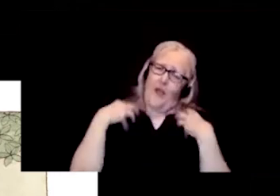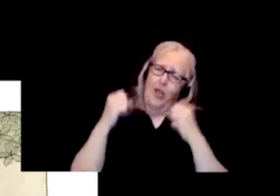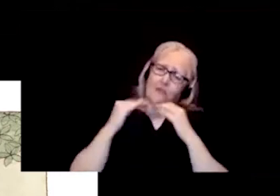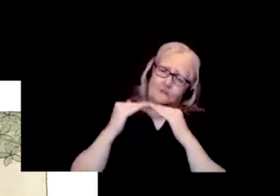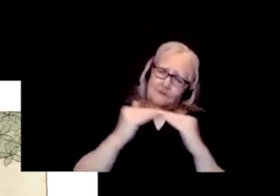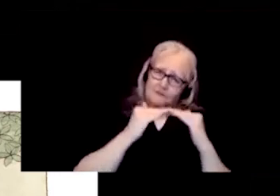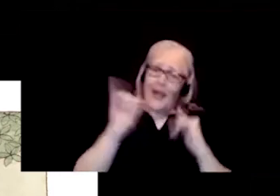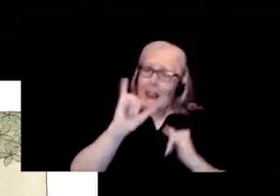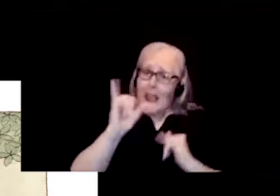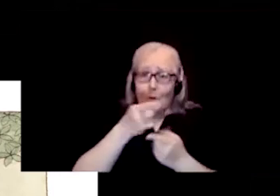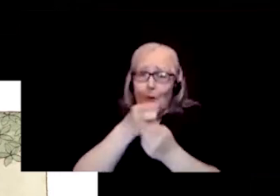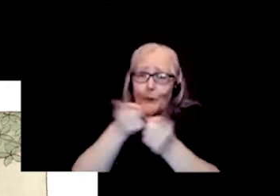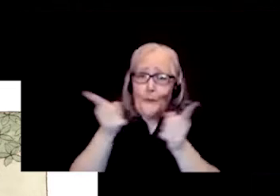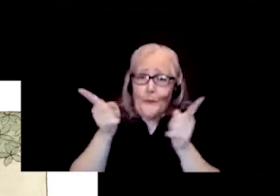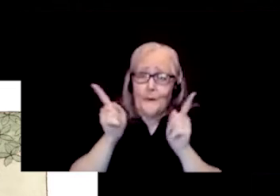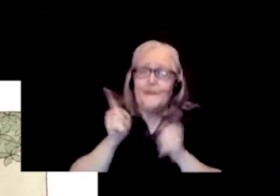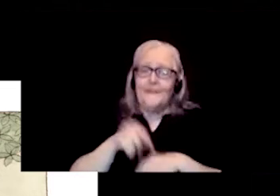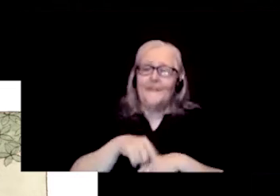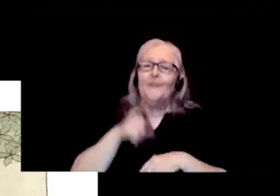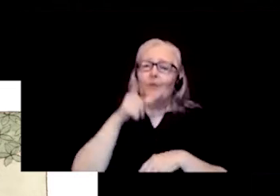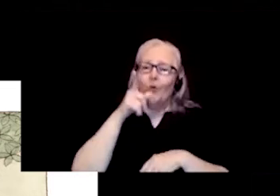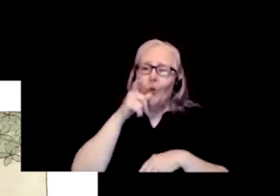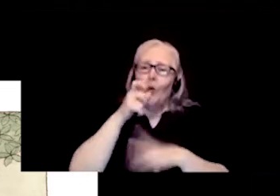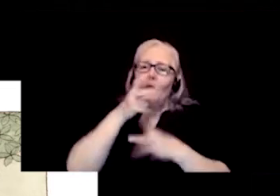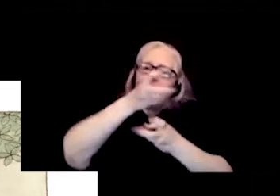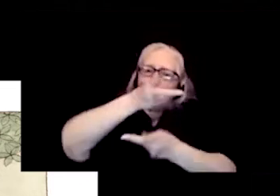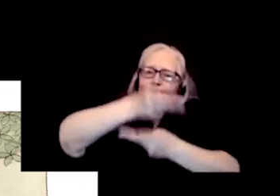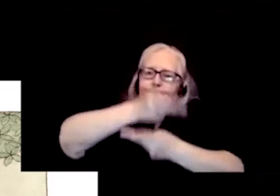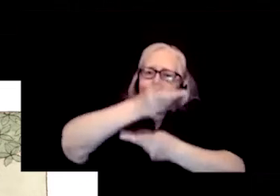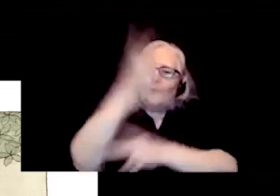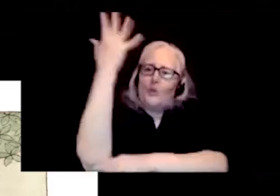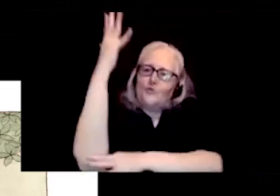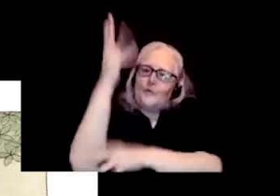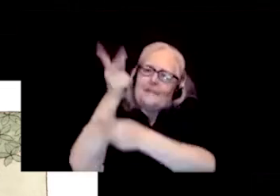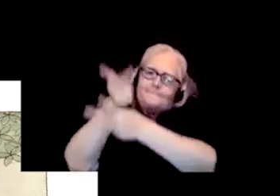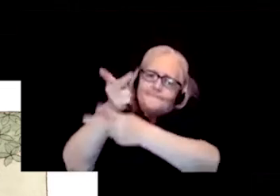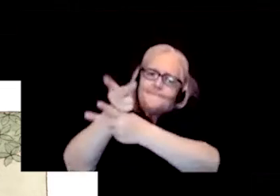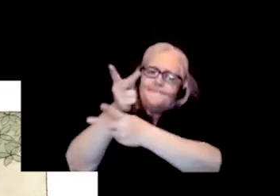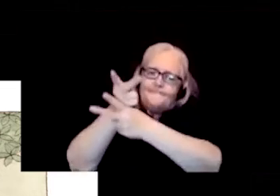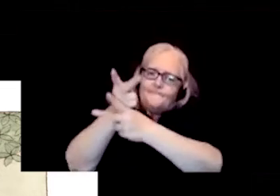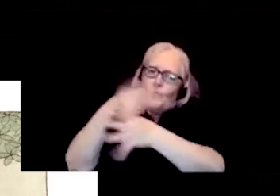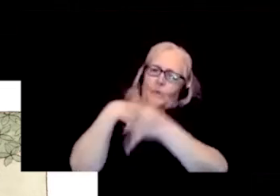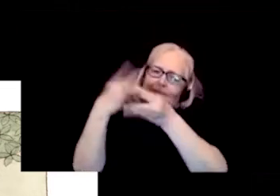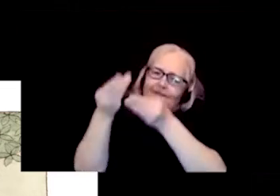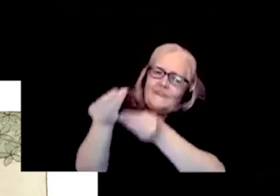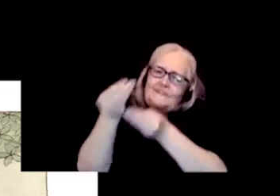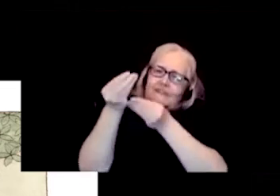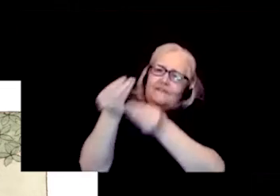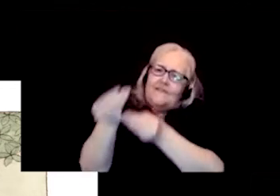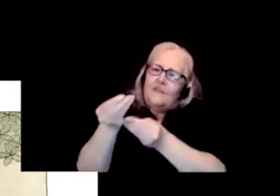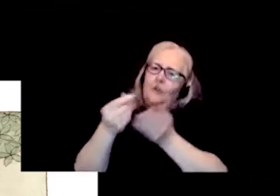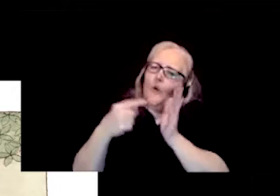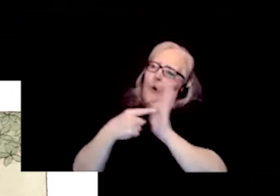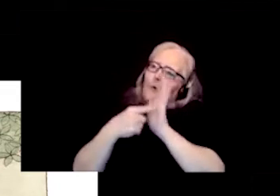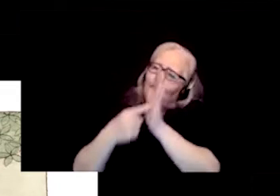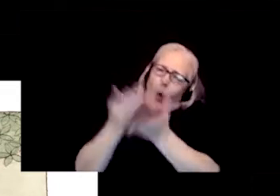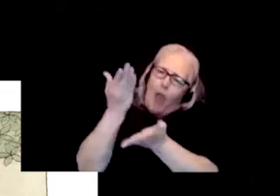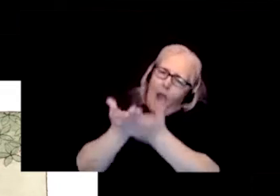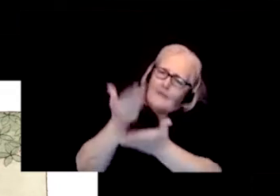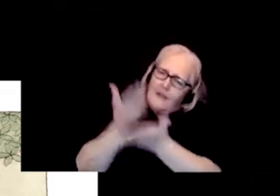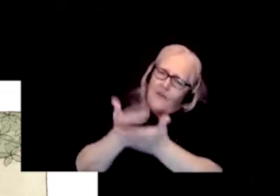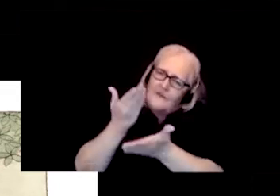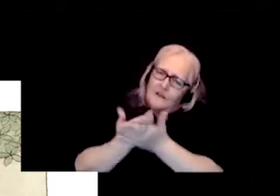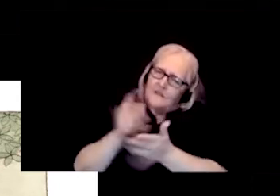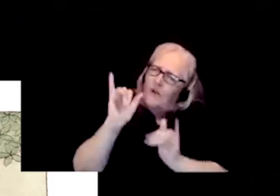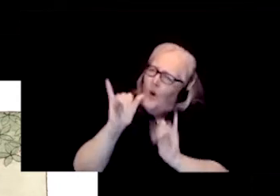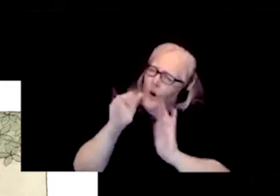who have tended to the tree. We have worked tirelessly to feed the tree evidence-based policies, programs, and